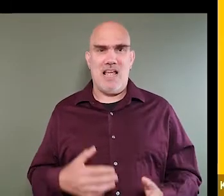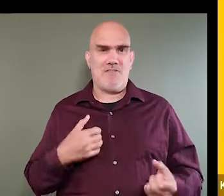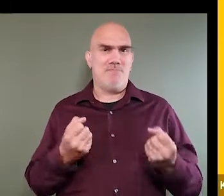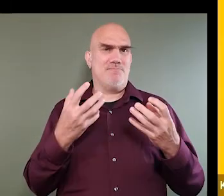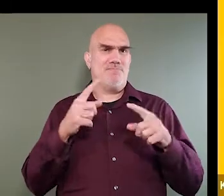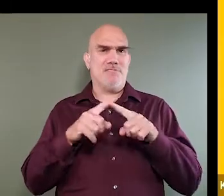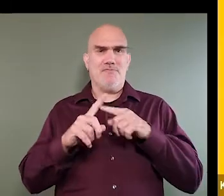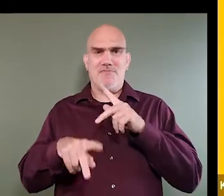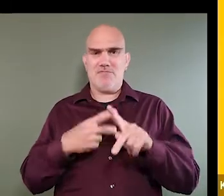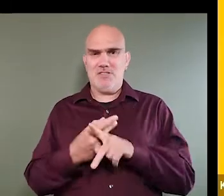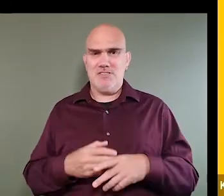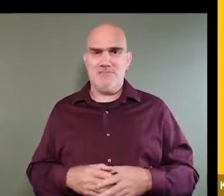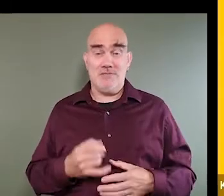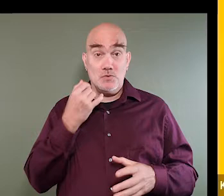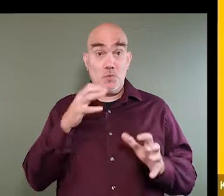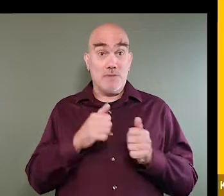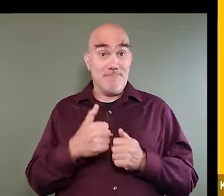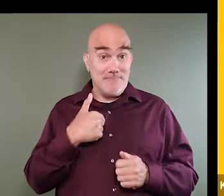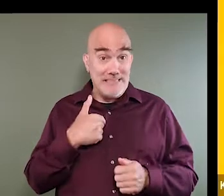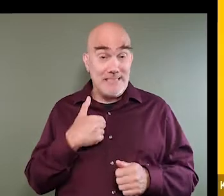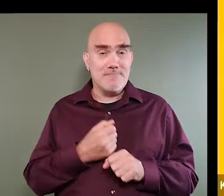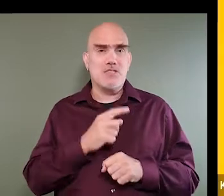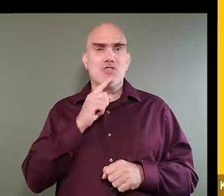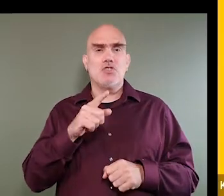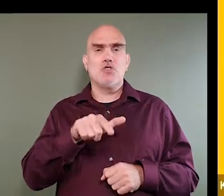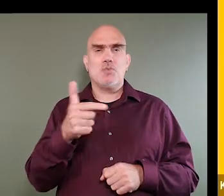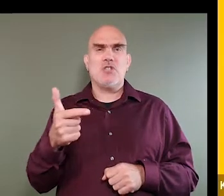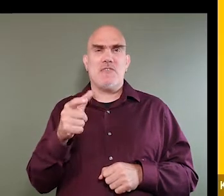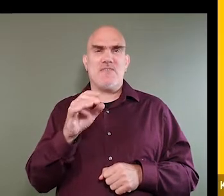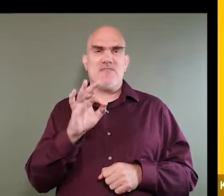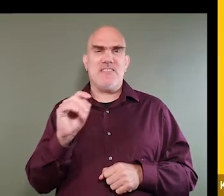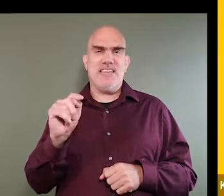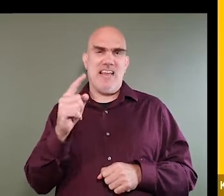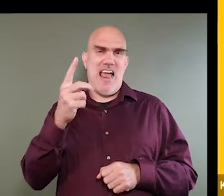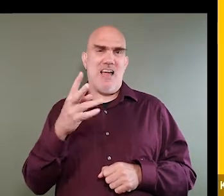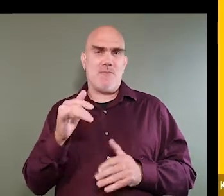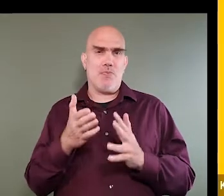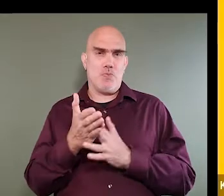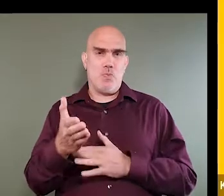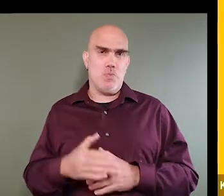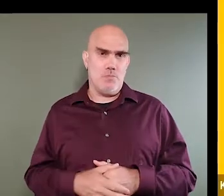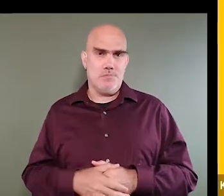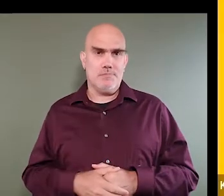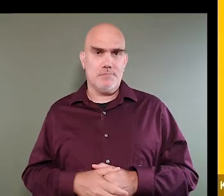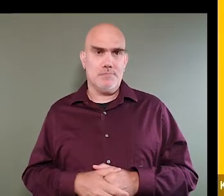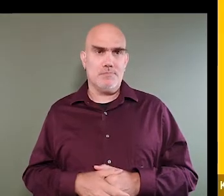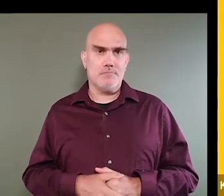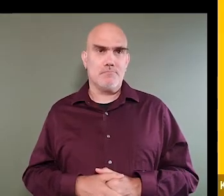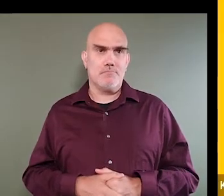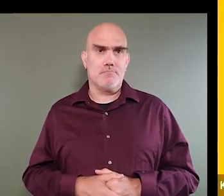versions. If you're doing it with me, make sure you switch feet at that halfway point.